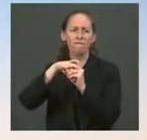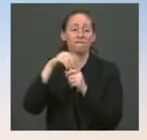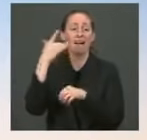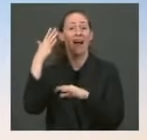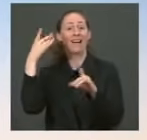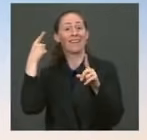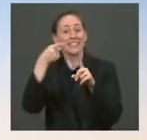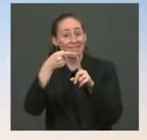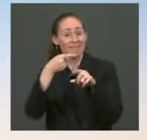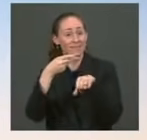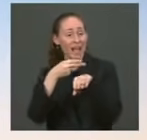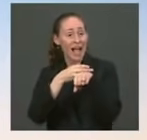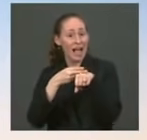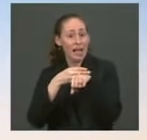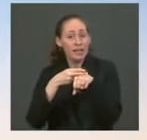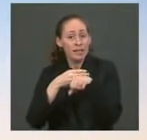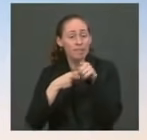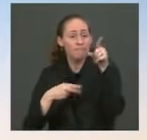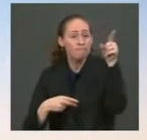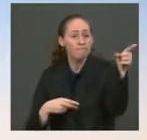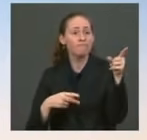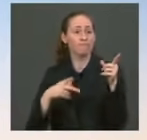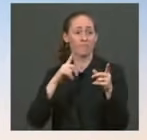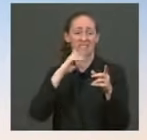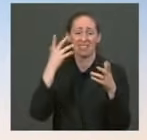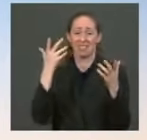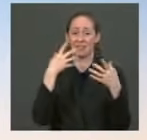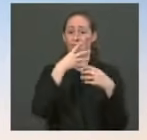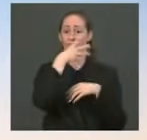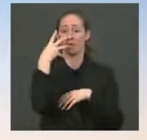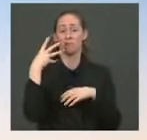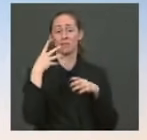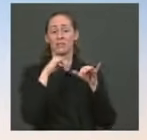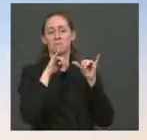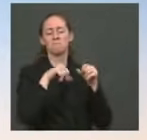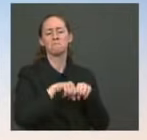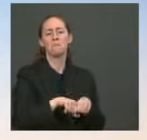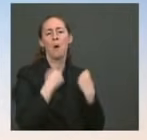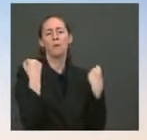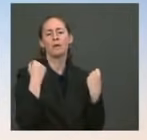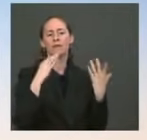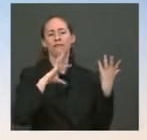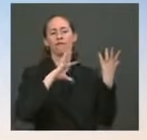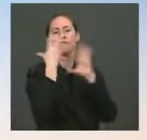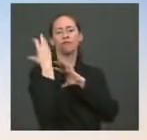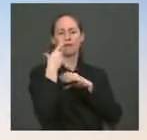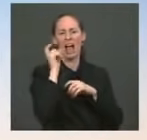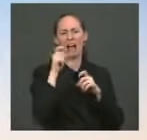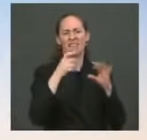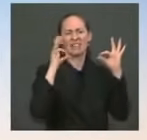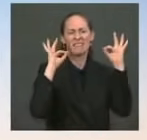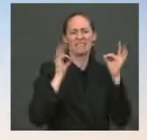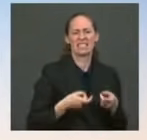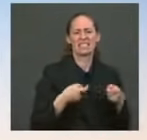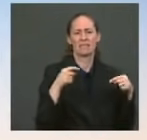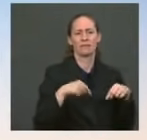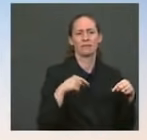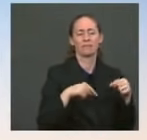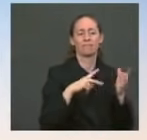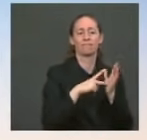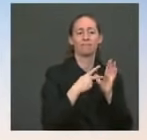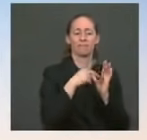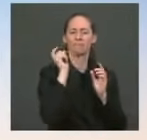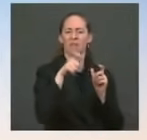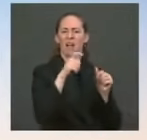as it relates to our broken immigration system, the clear step that needs to be taken is an immigration bill needs to pass Congress. It's a